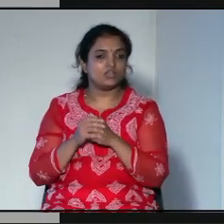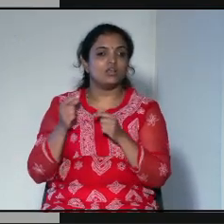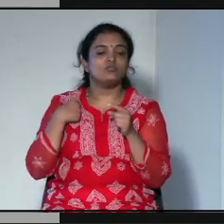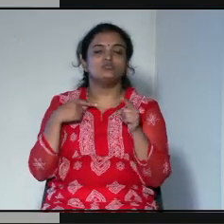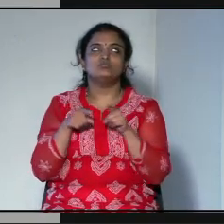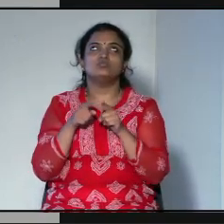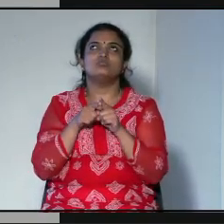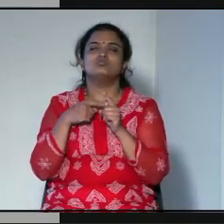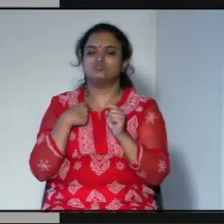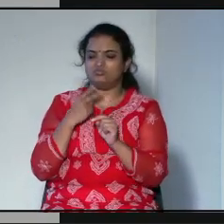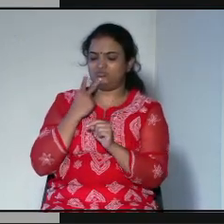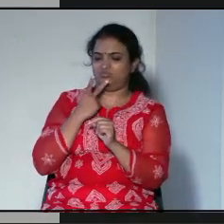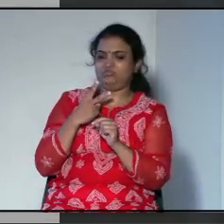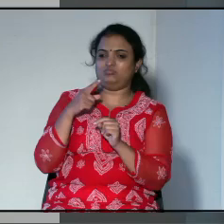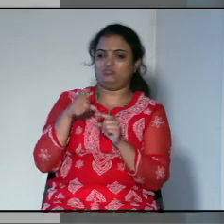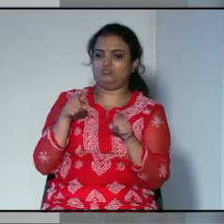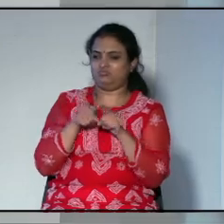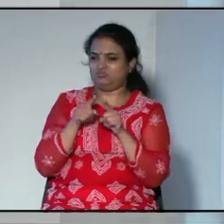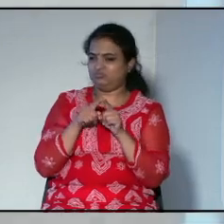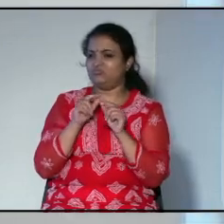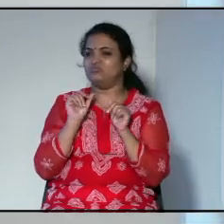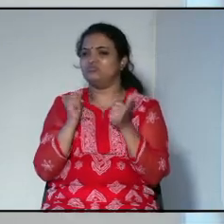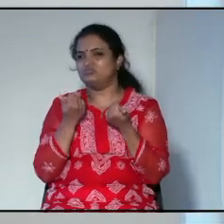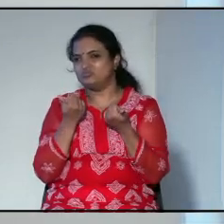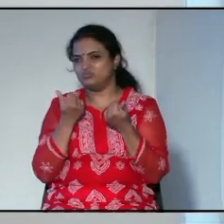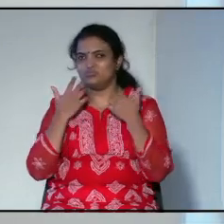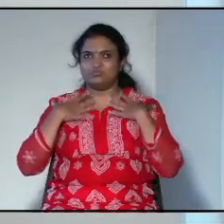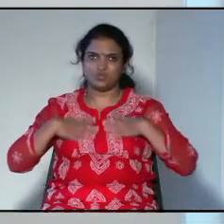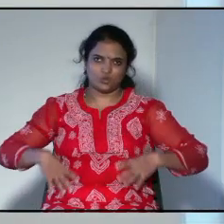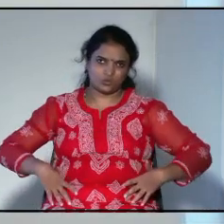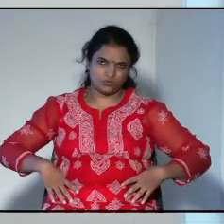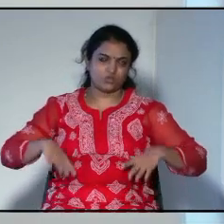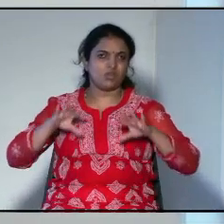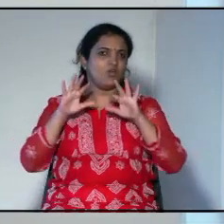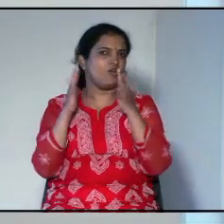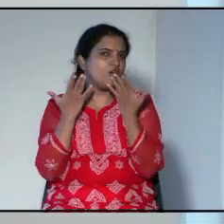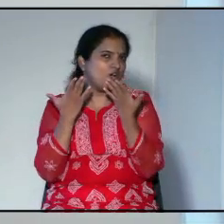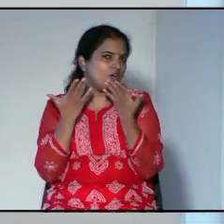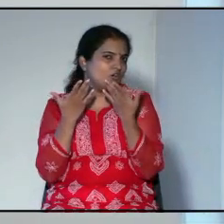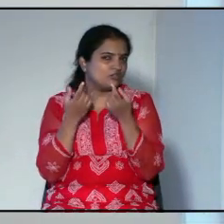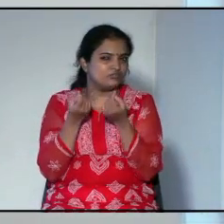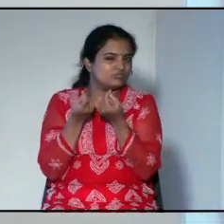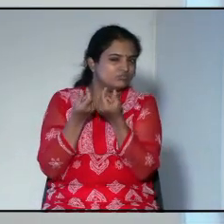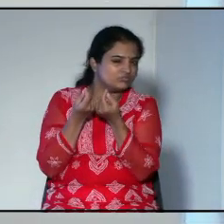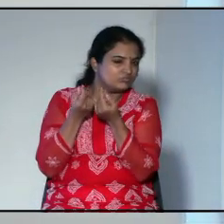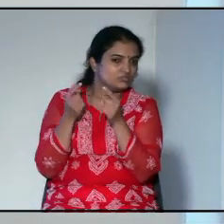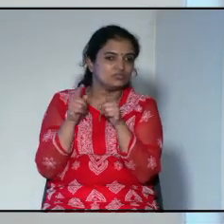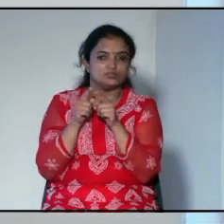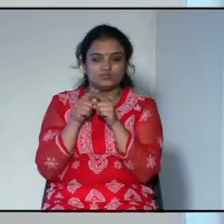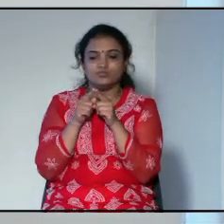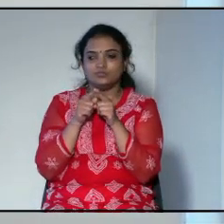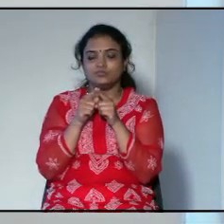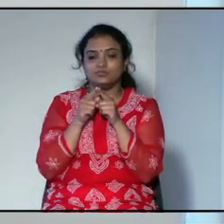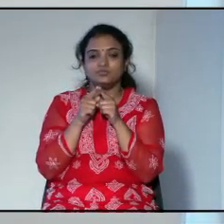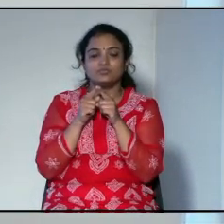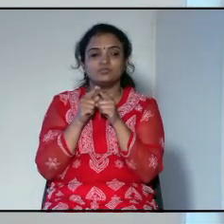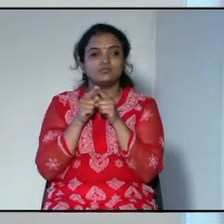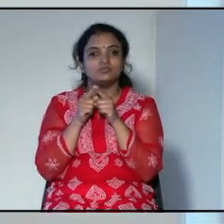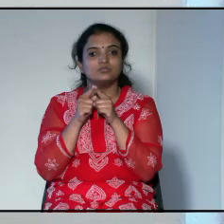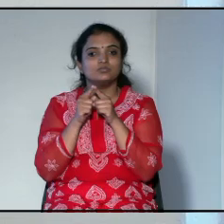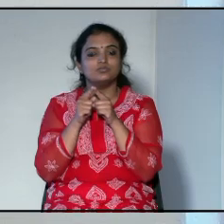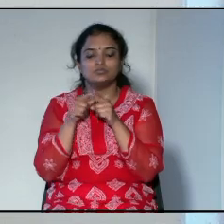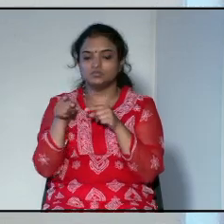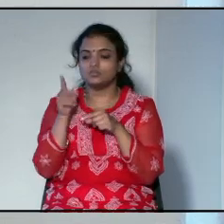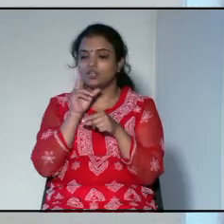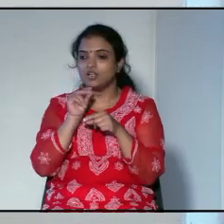recalls could be human, could be divine, which she saw in the middle of the woods. It was like an apparition, and she